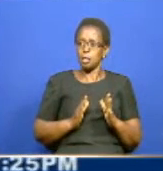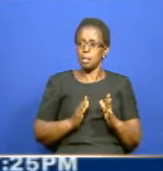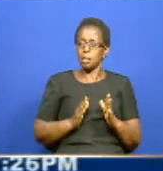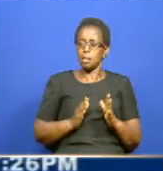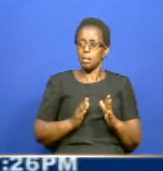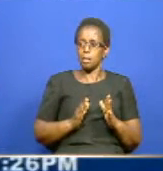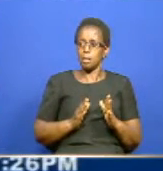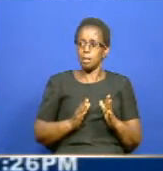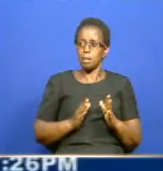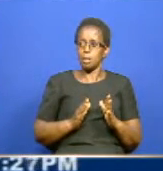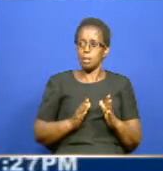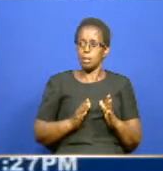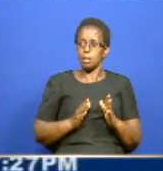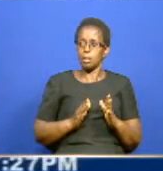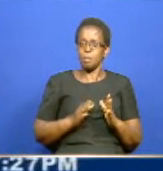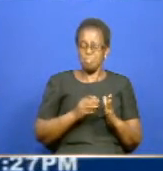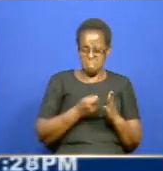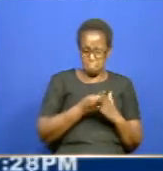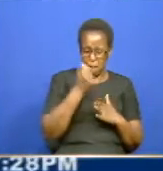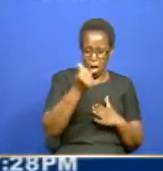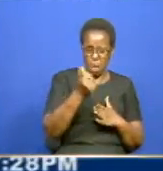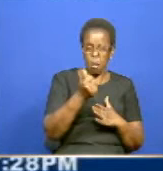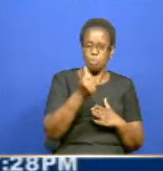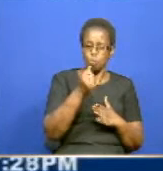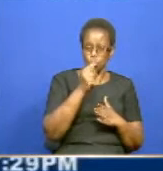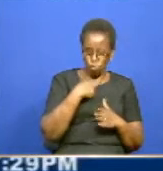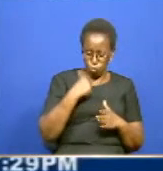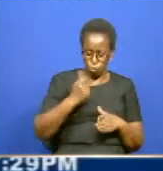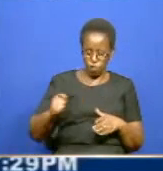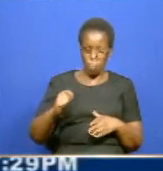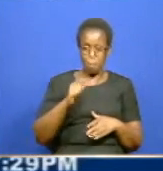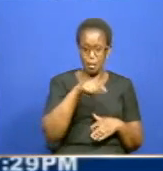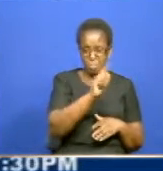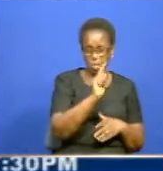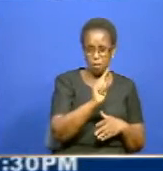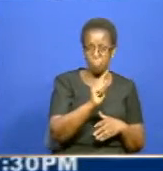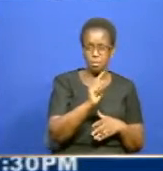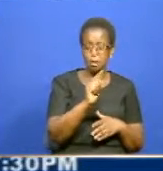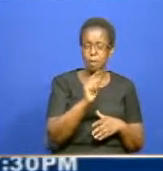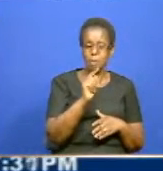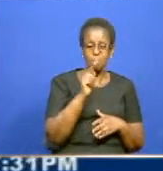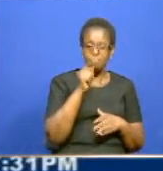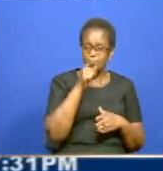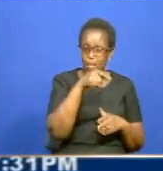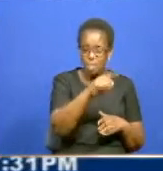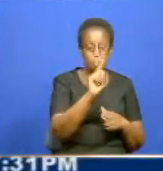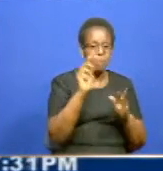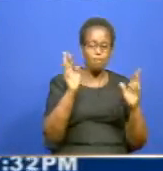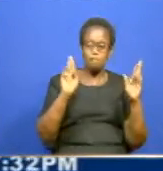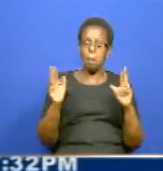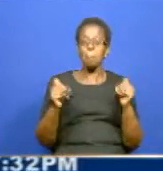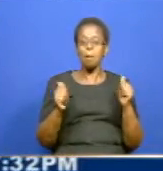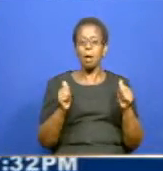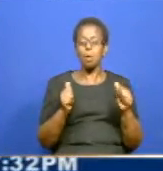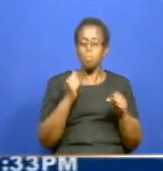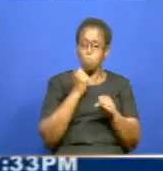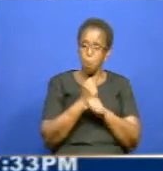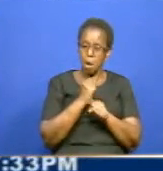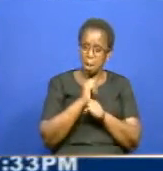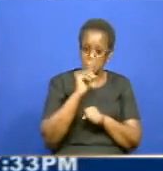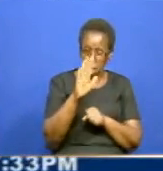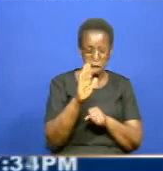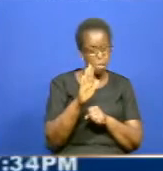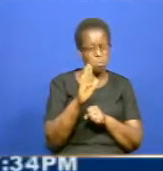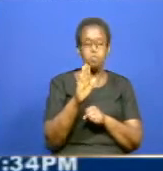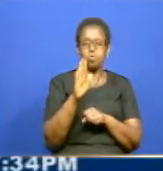have to buy their own uniforms. They had not prepared for it, and the police officer's job is really, really good